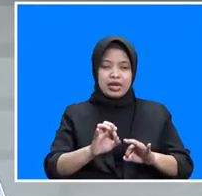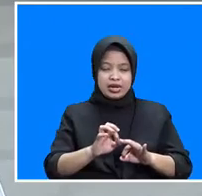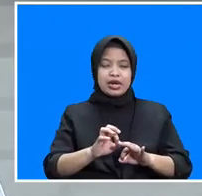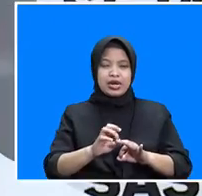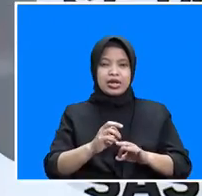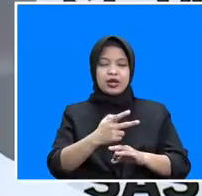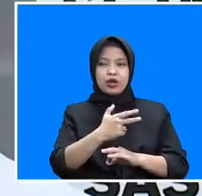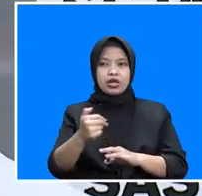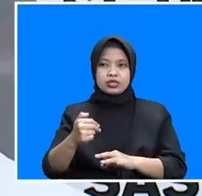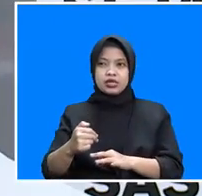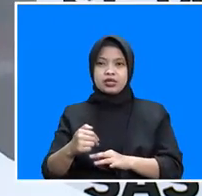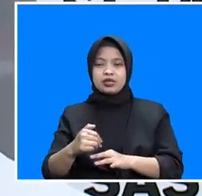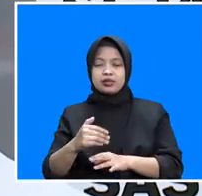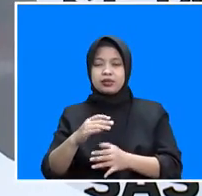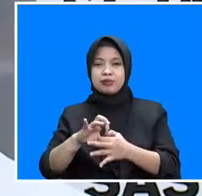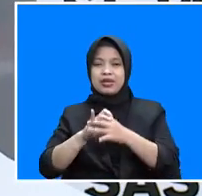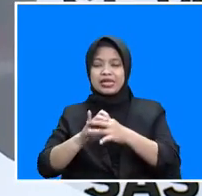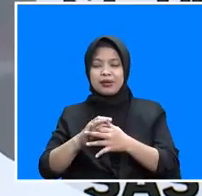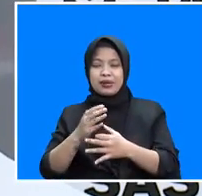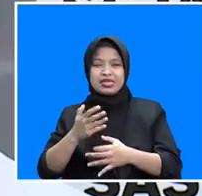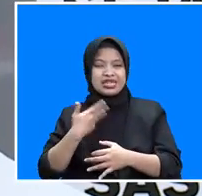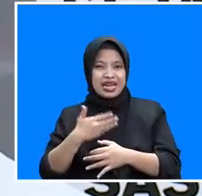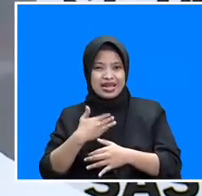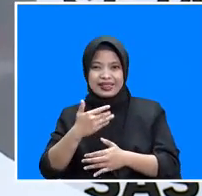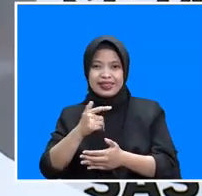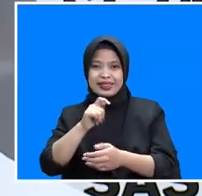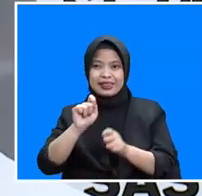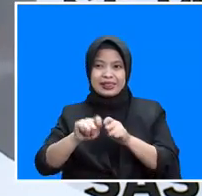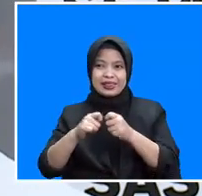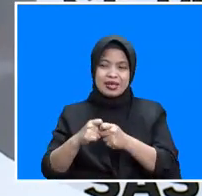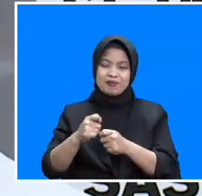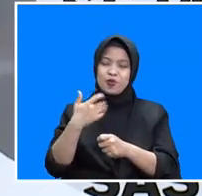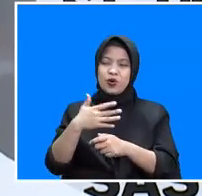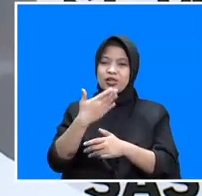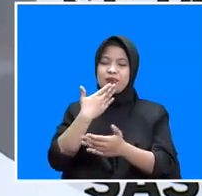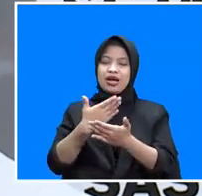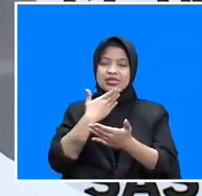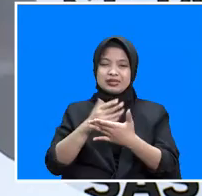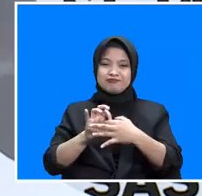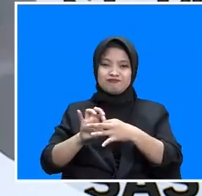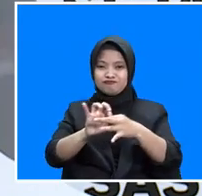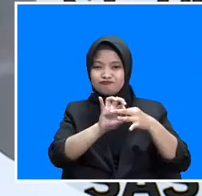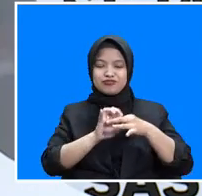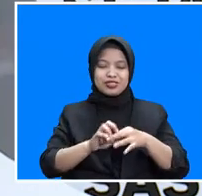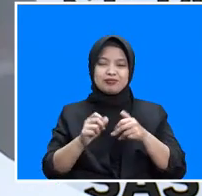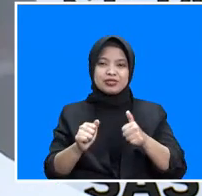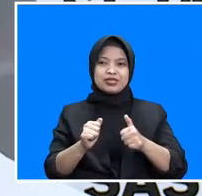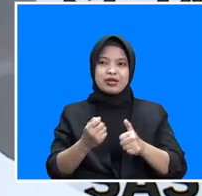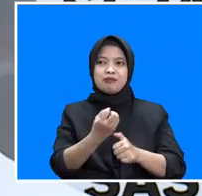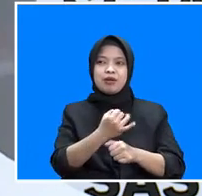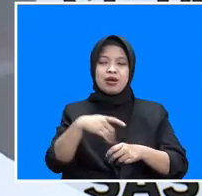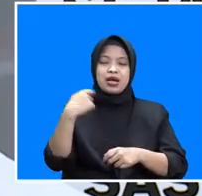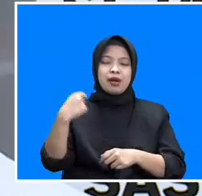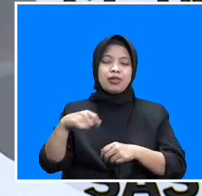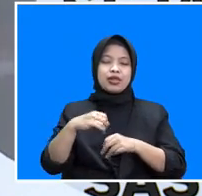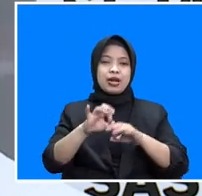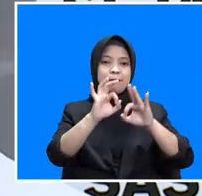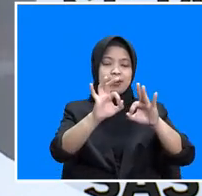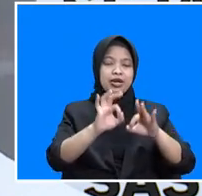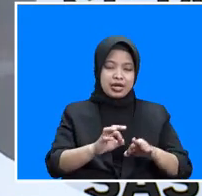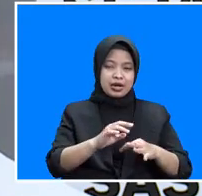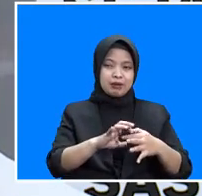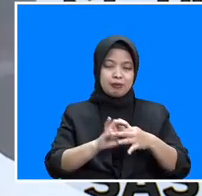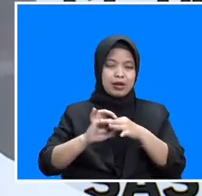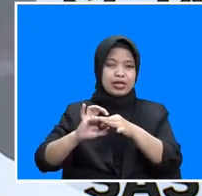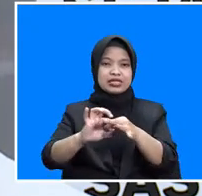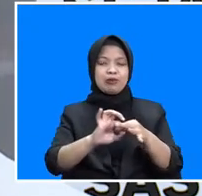and there are other wonderful colleagues that we're working with at the ministry, in partnership. We are also obviously understanding that